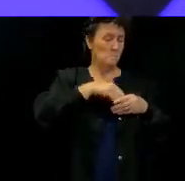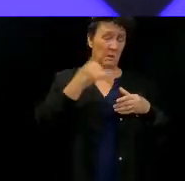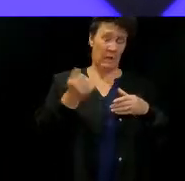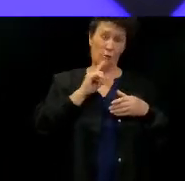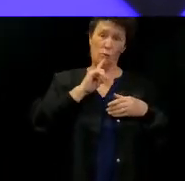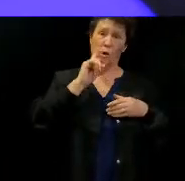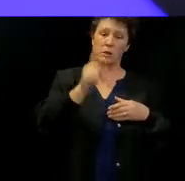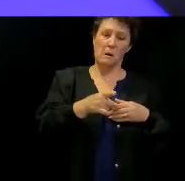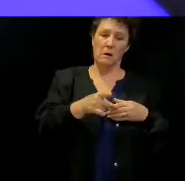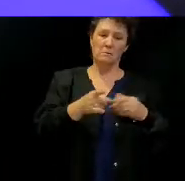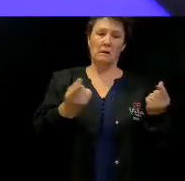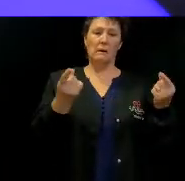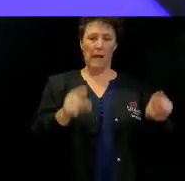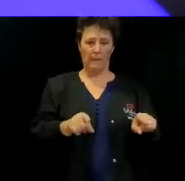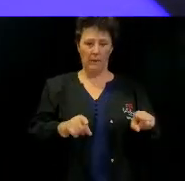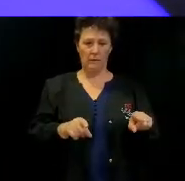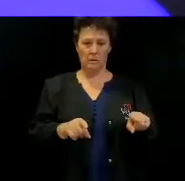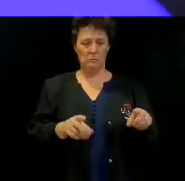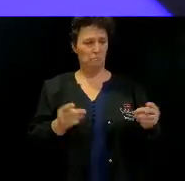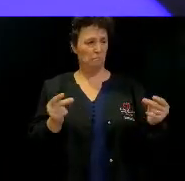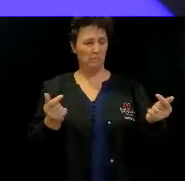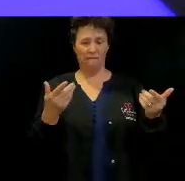out automatically.